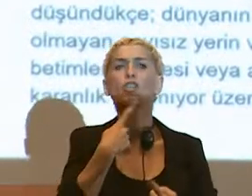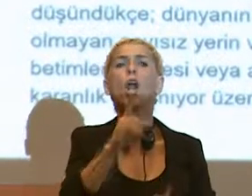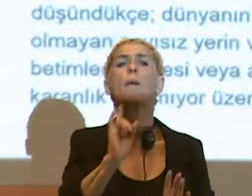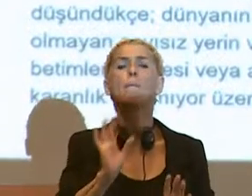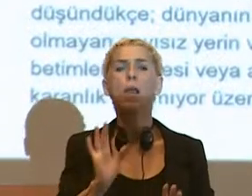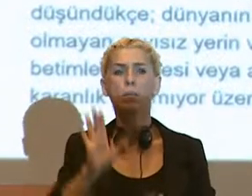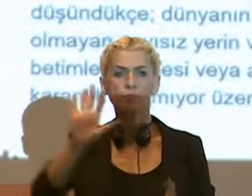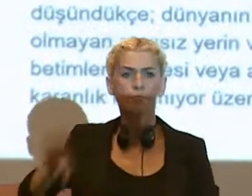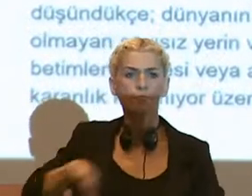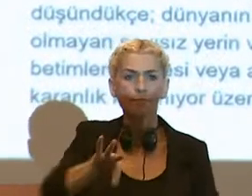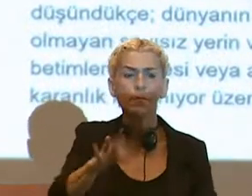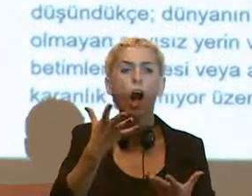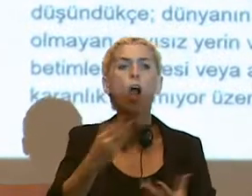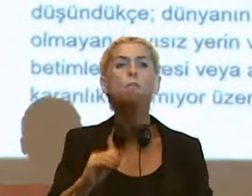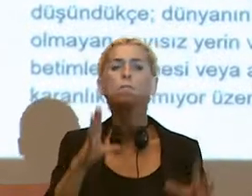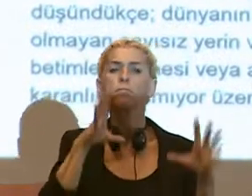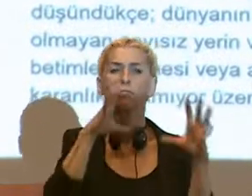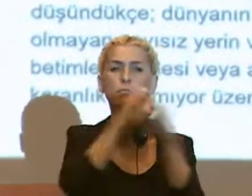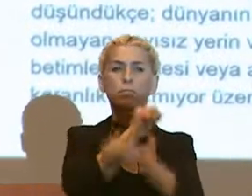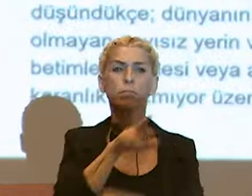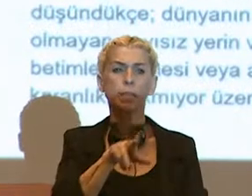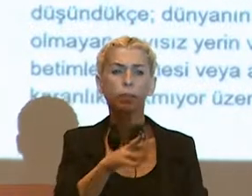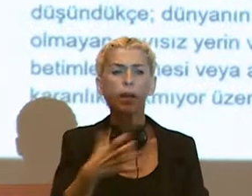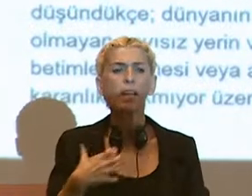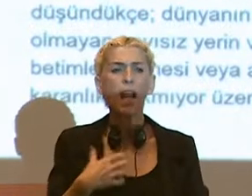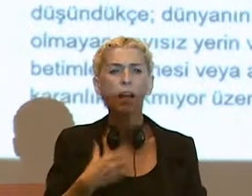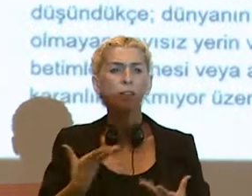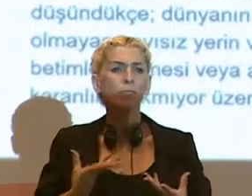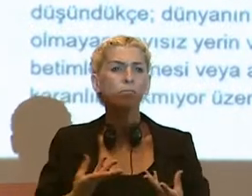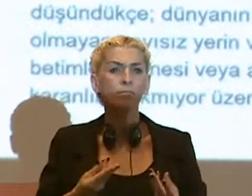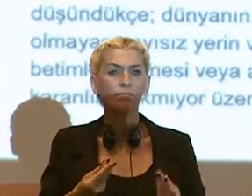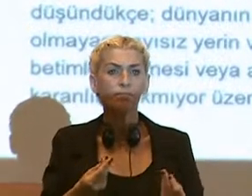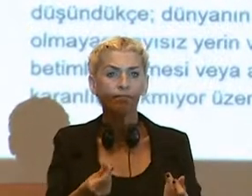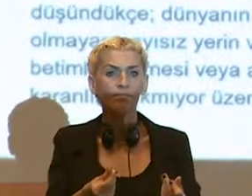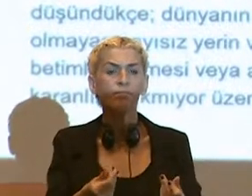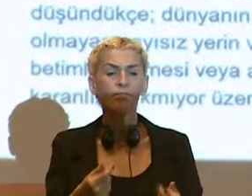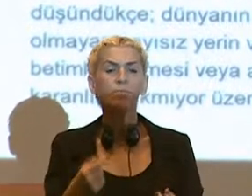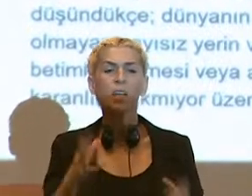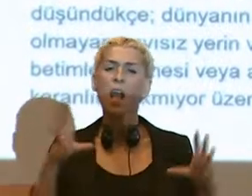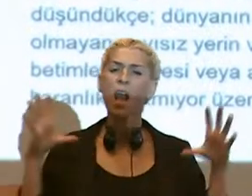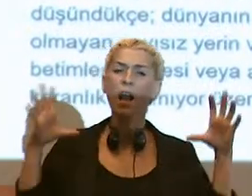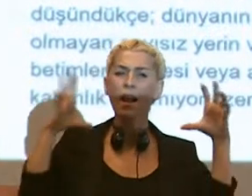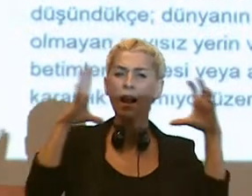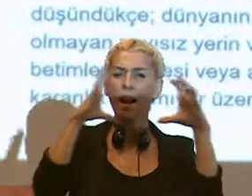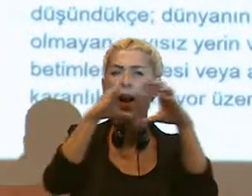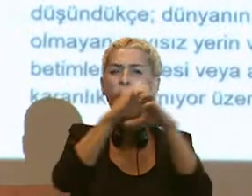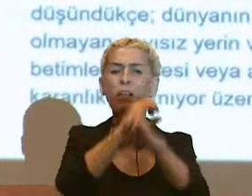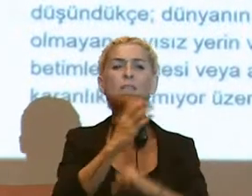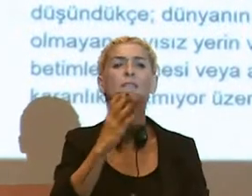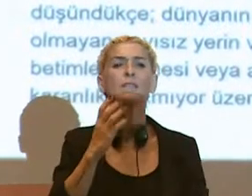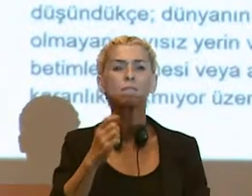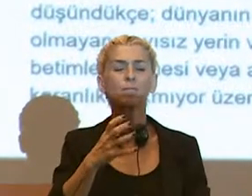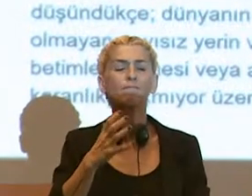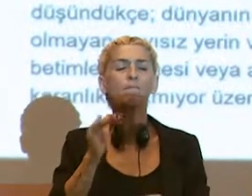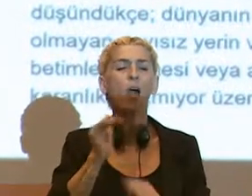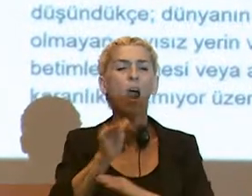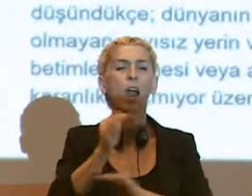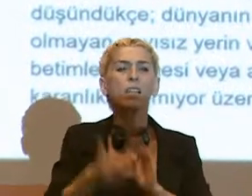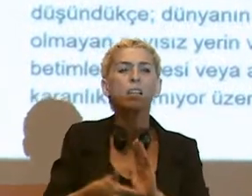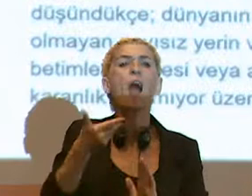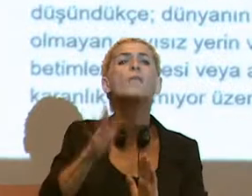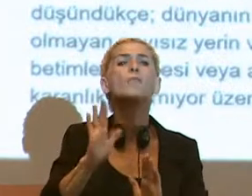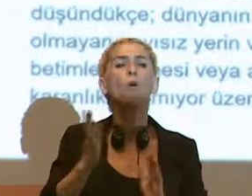described or never passed on he says